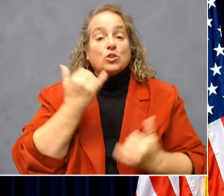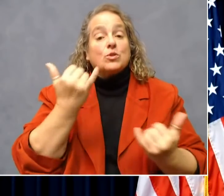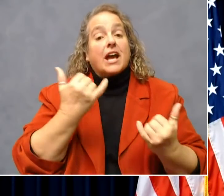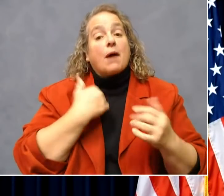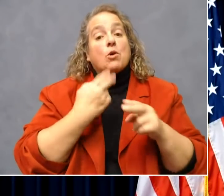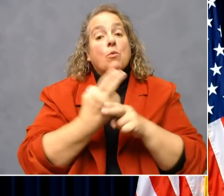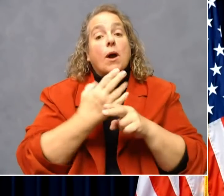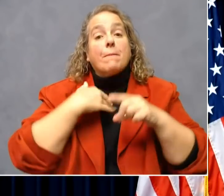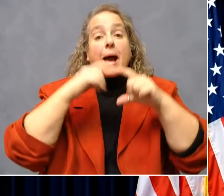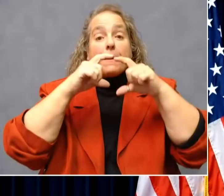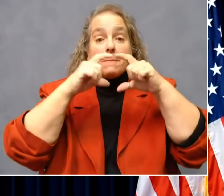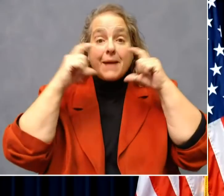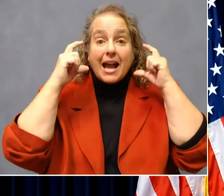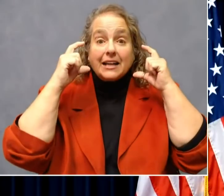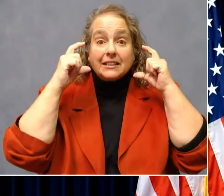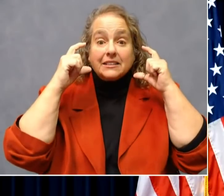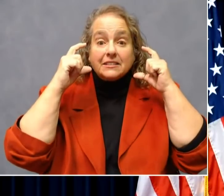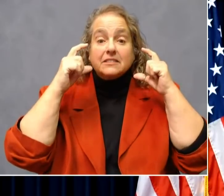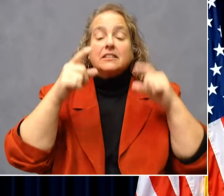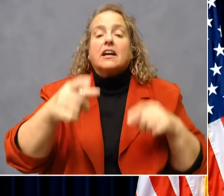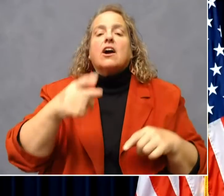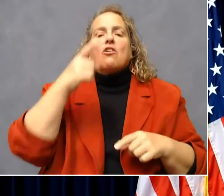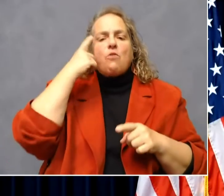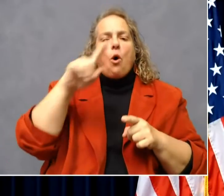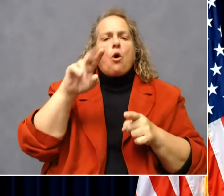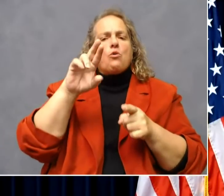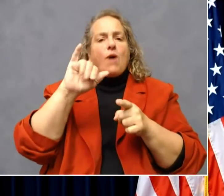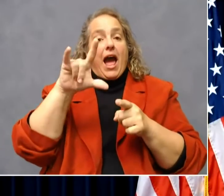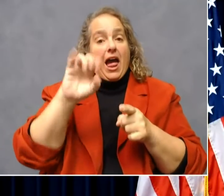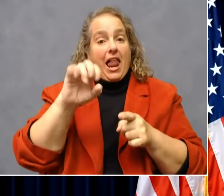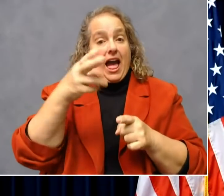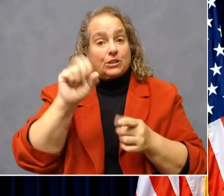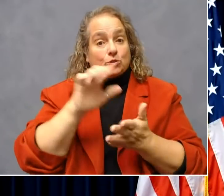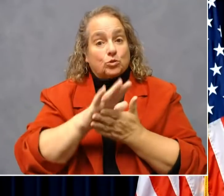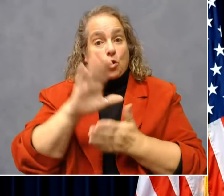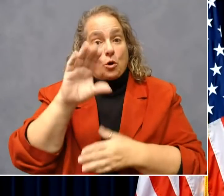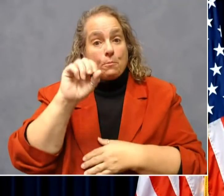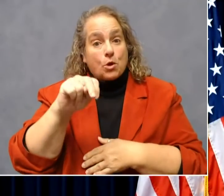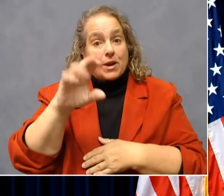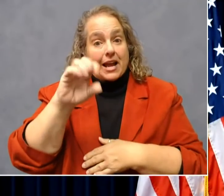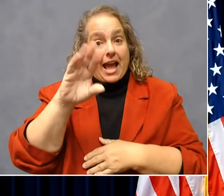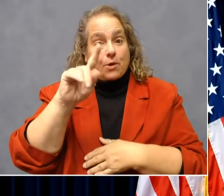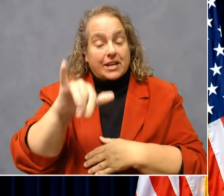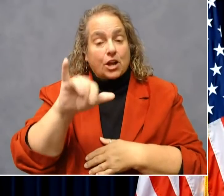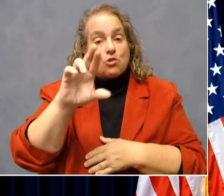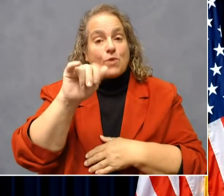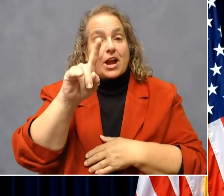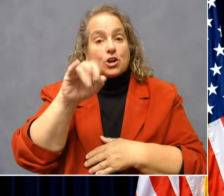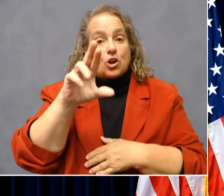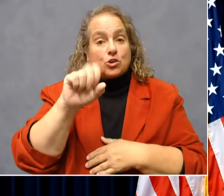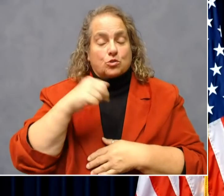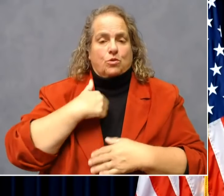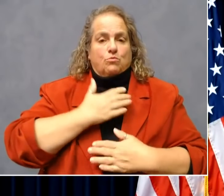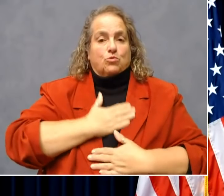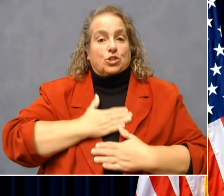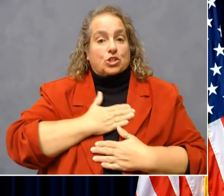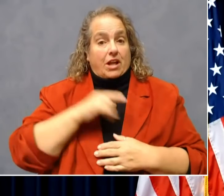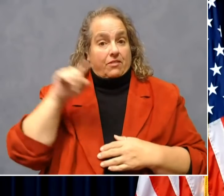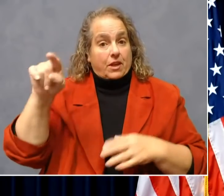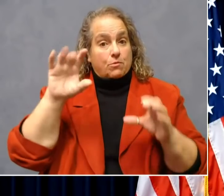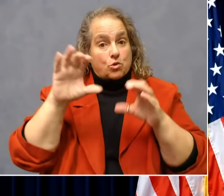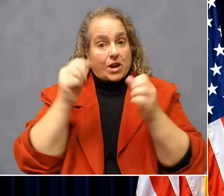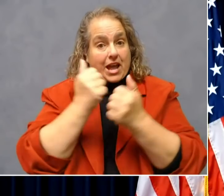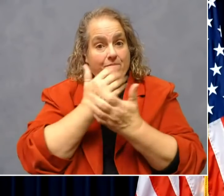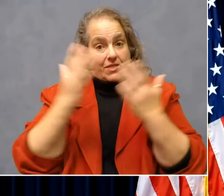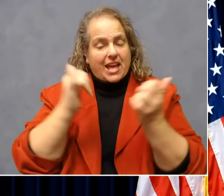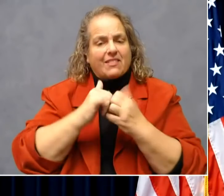Larry A. Ryle High School in Boone County. They are the Raiders. We appreciate them doing everything that's necessary to